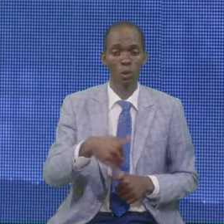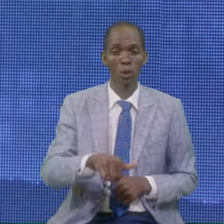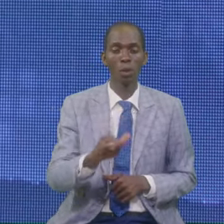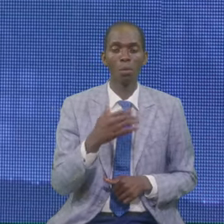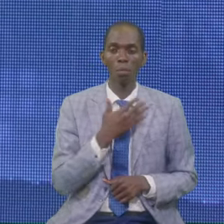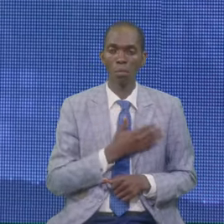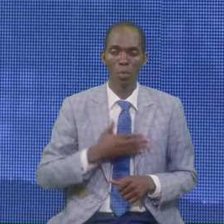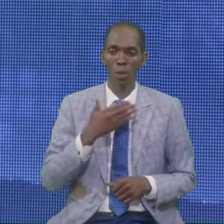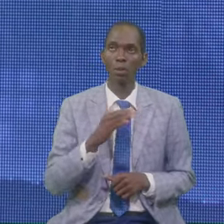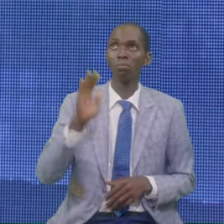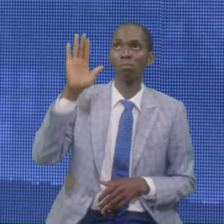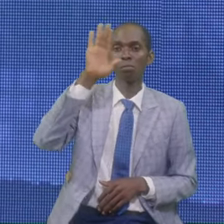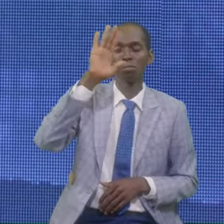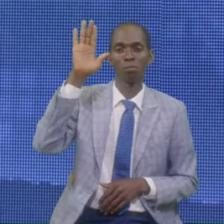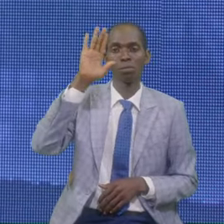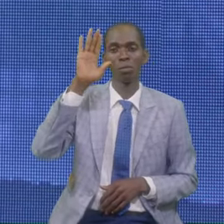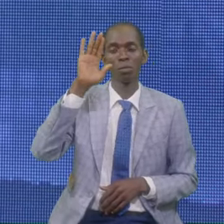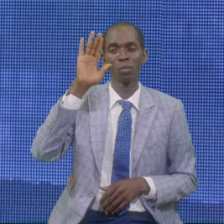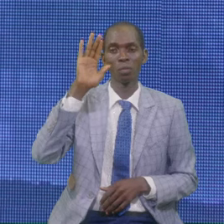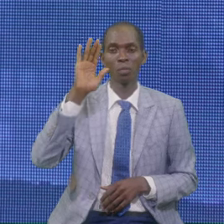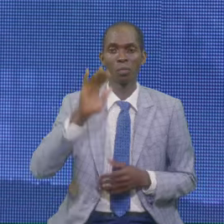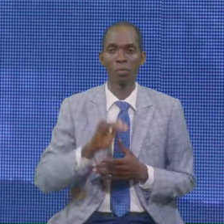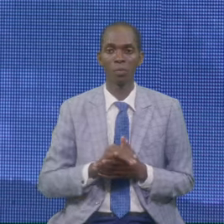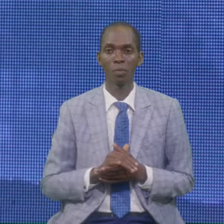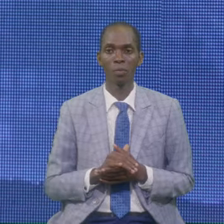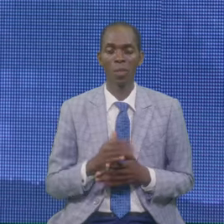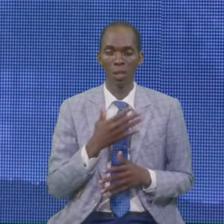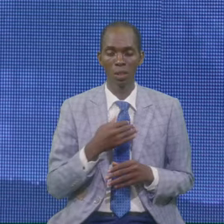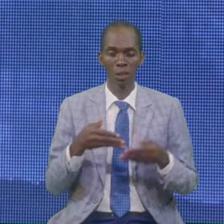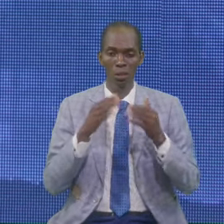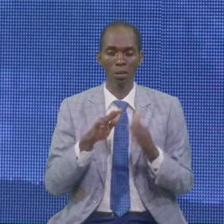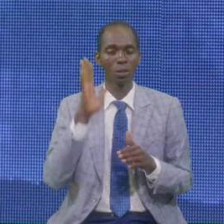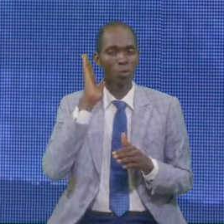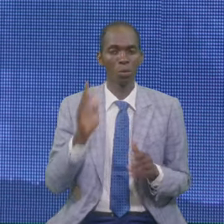raising up your hand, and they will get to you now.